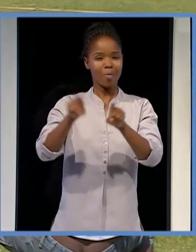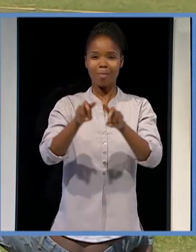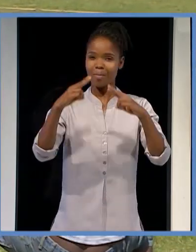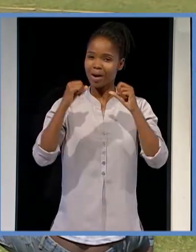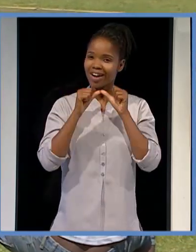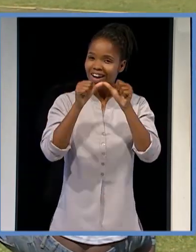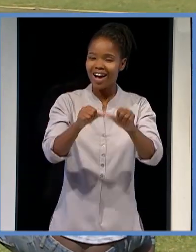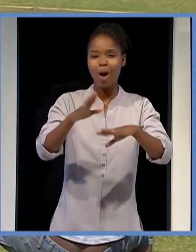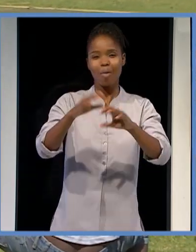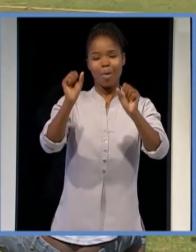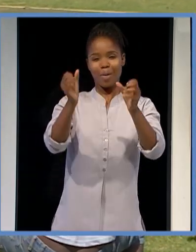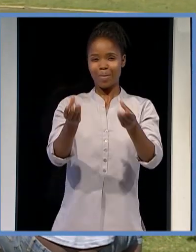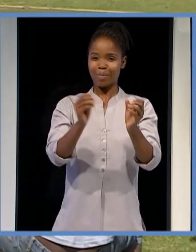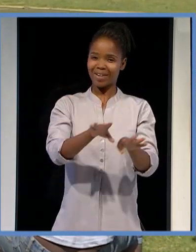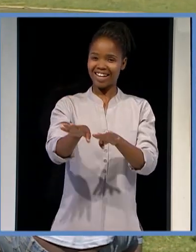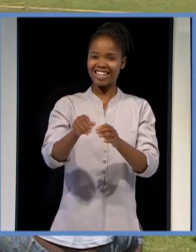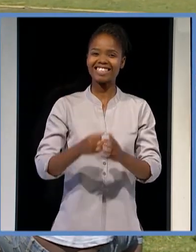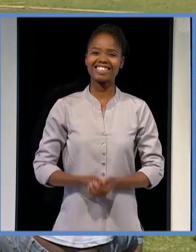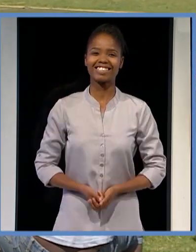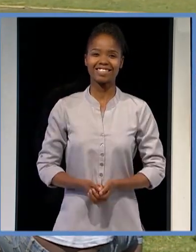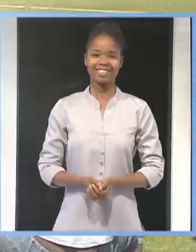tuned. Tipsy, go get that story, Baba.